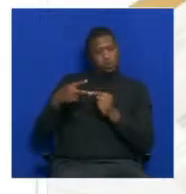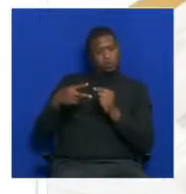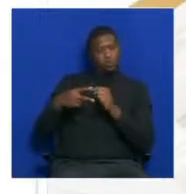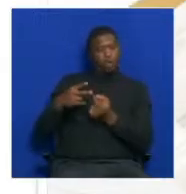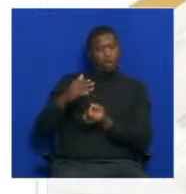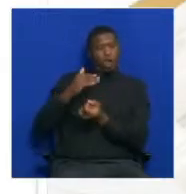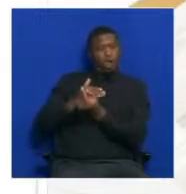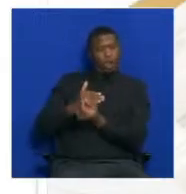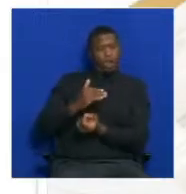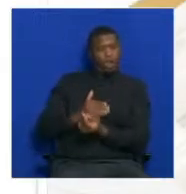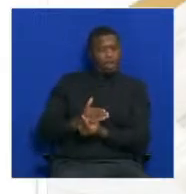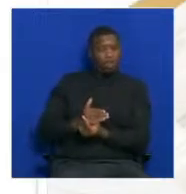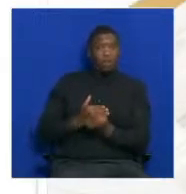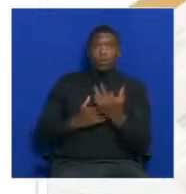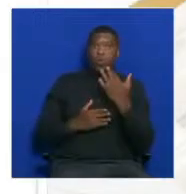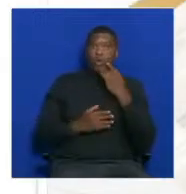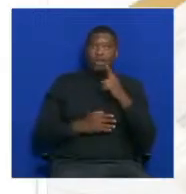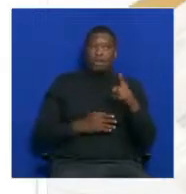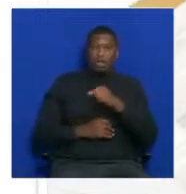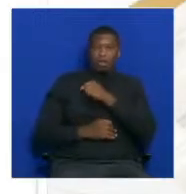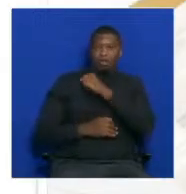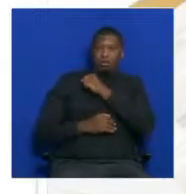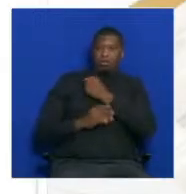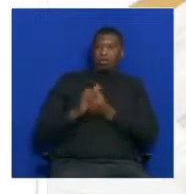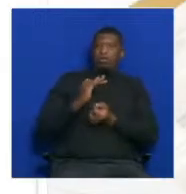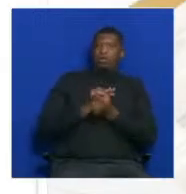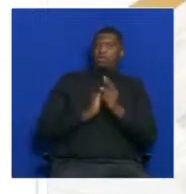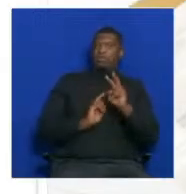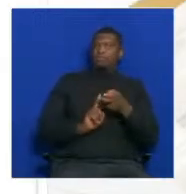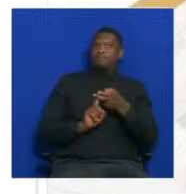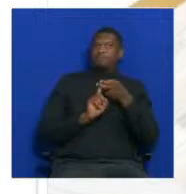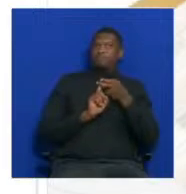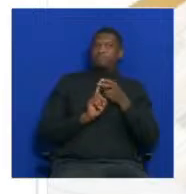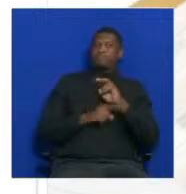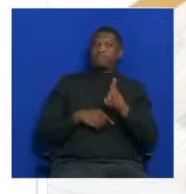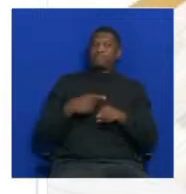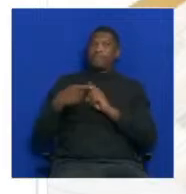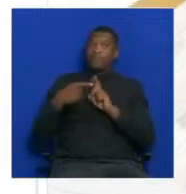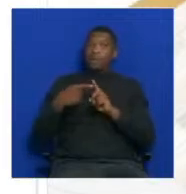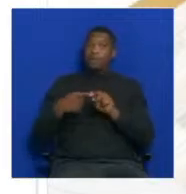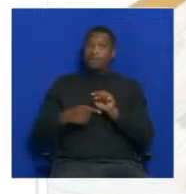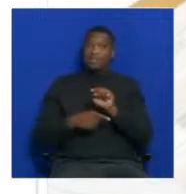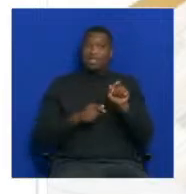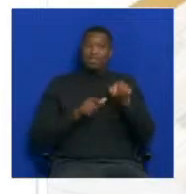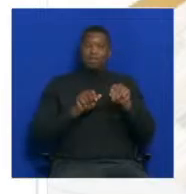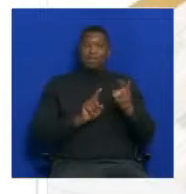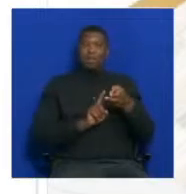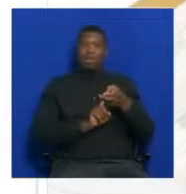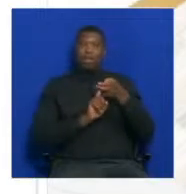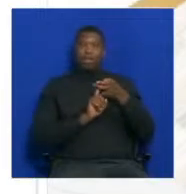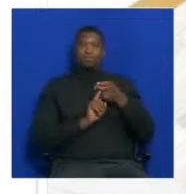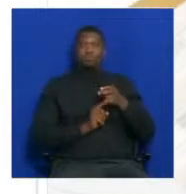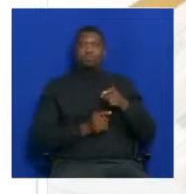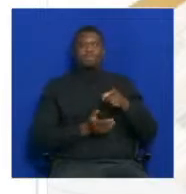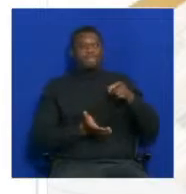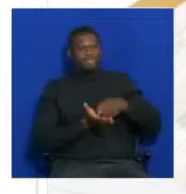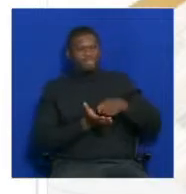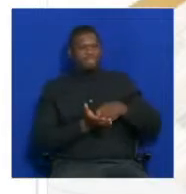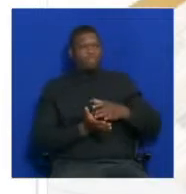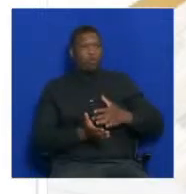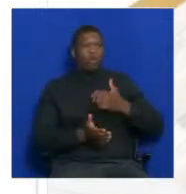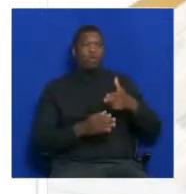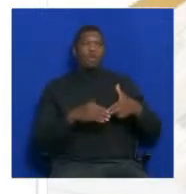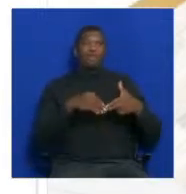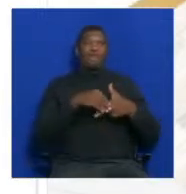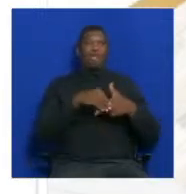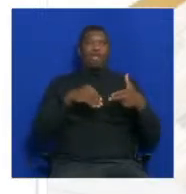during the robbery that makes me suspicious. First, the kidnappers demanded a firearm. When I told